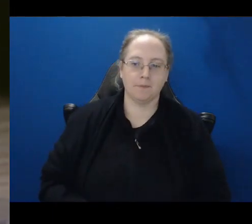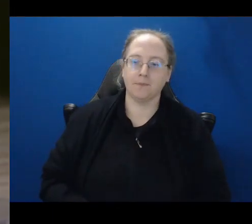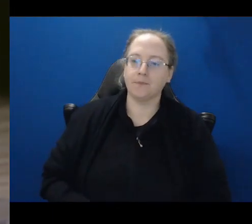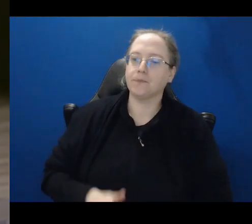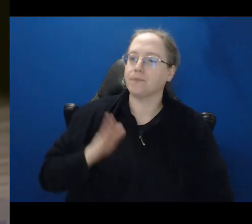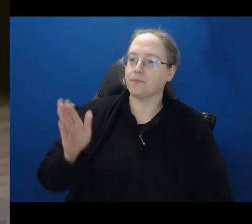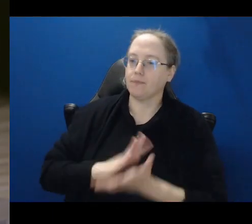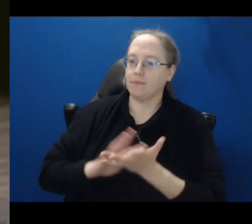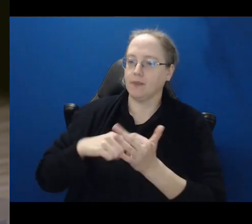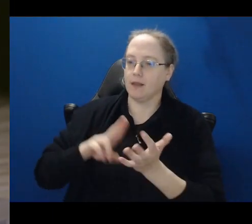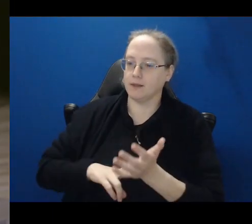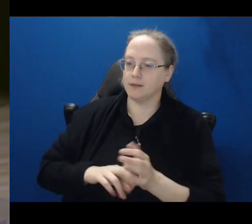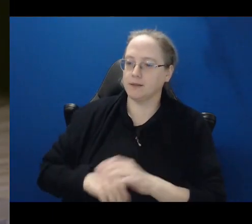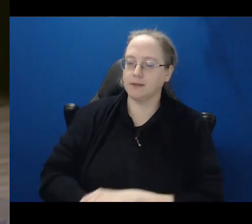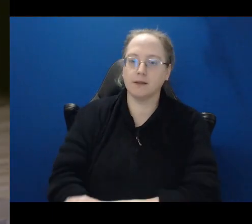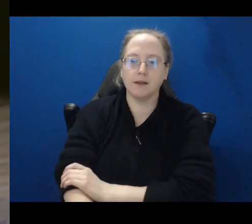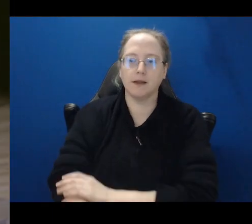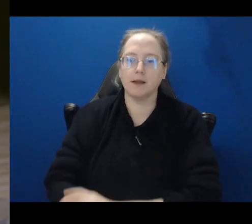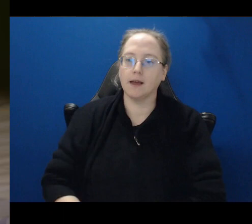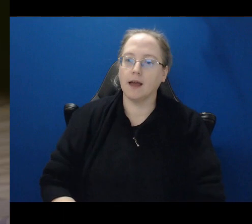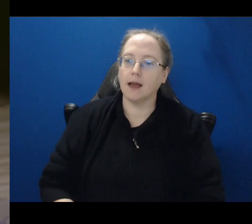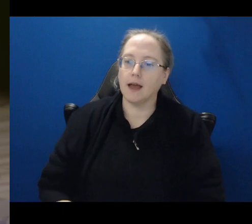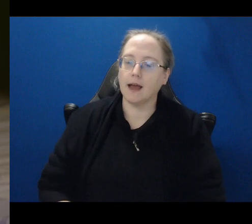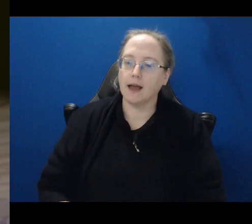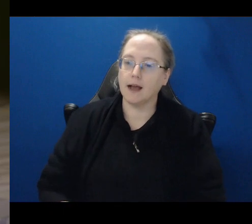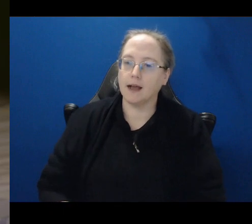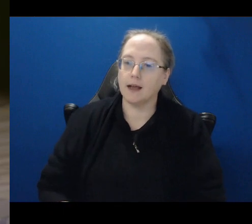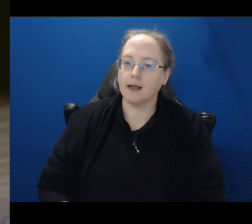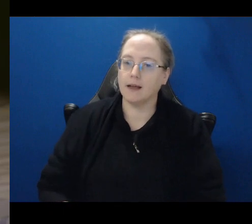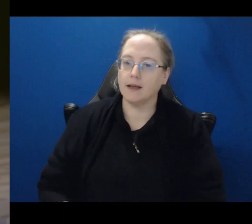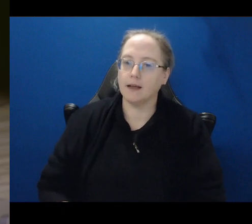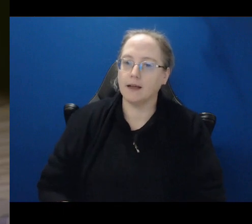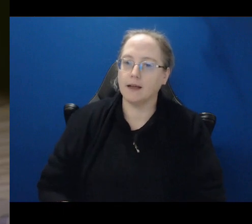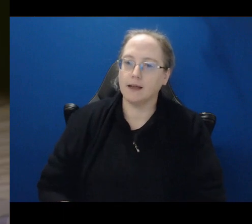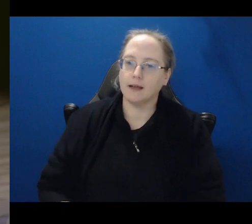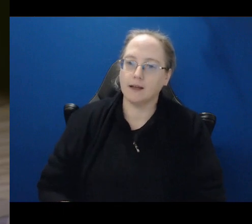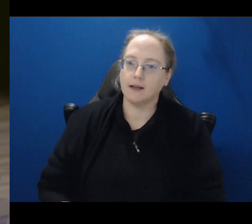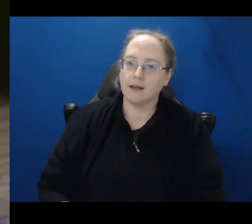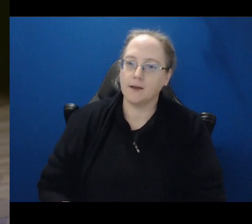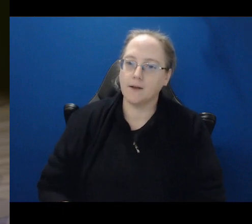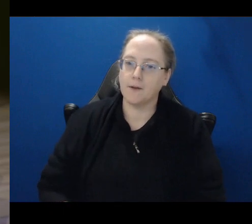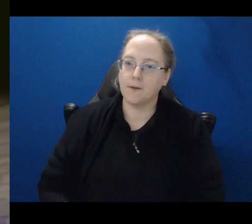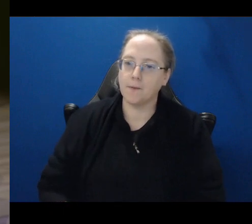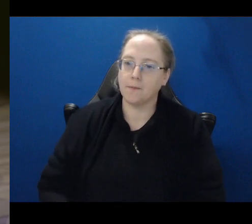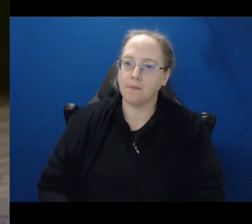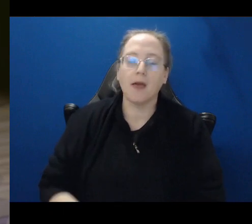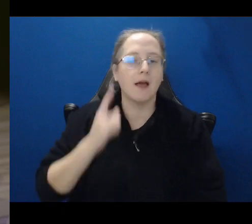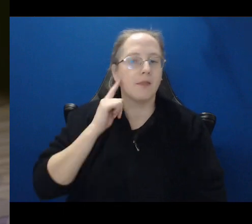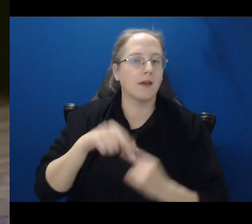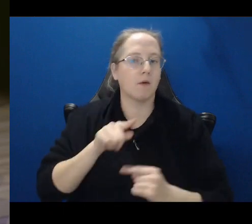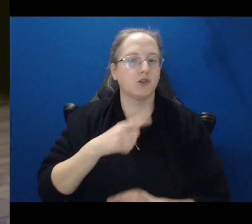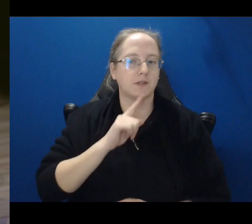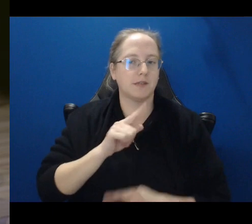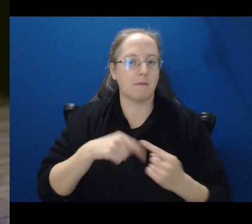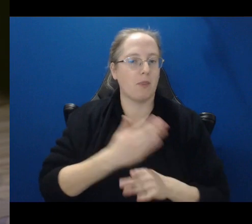I guess just going back to what you were saying about there being a sense of the works being at odds,